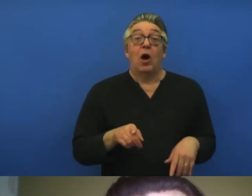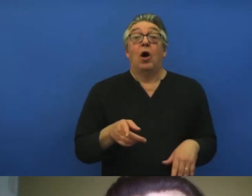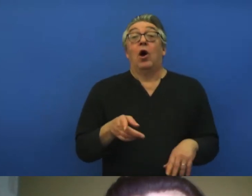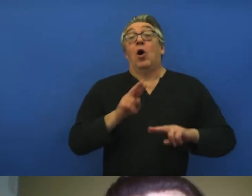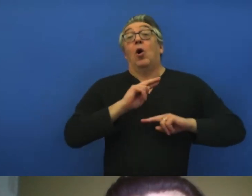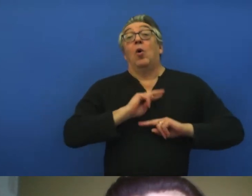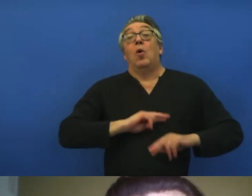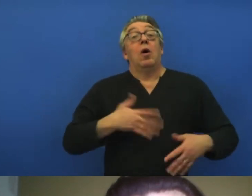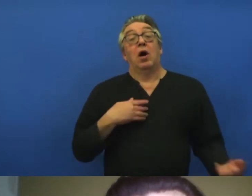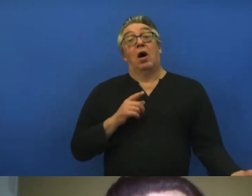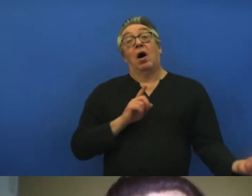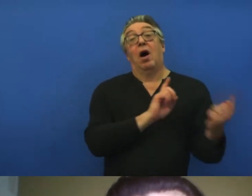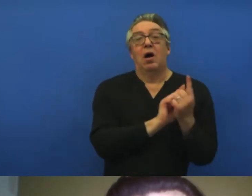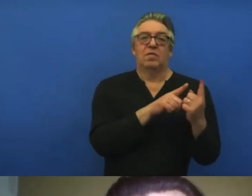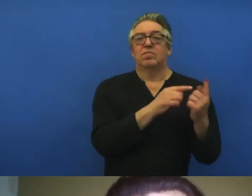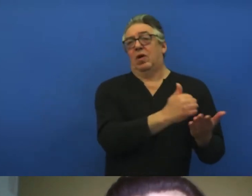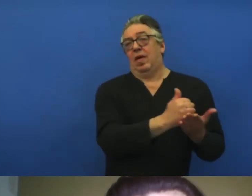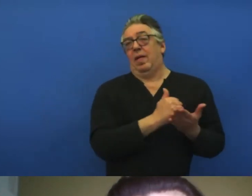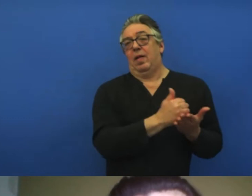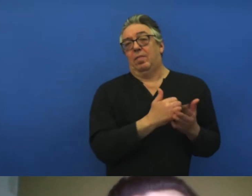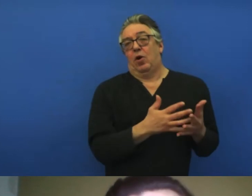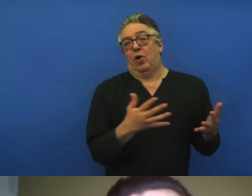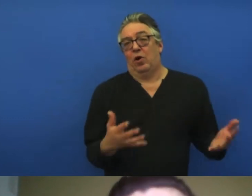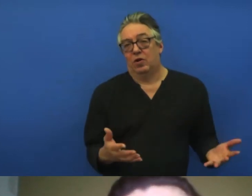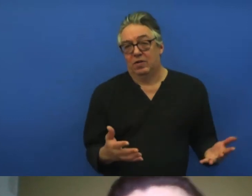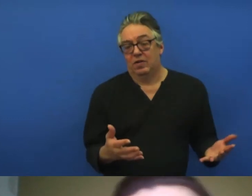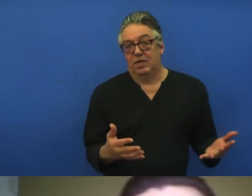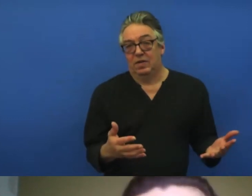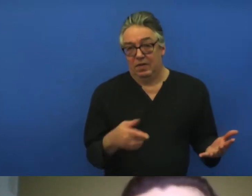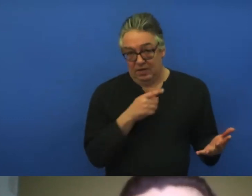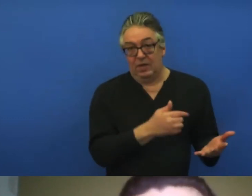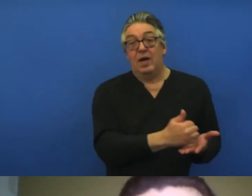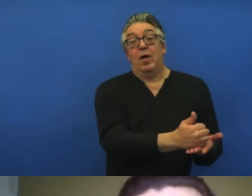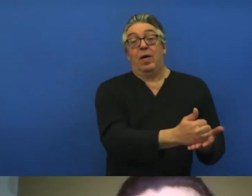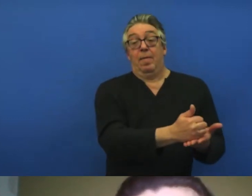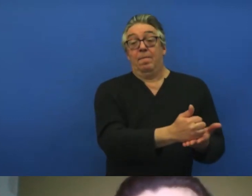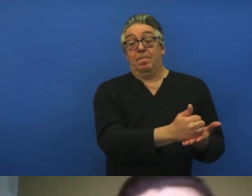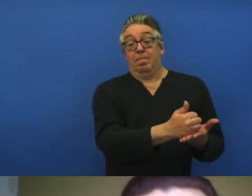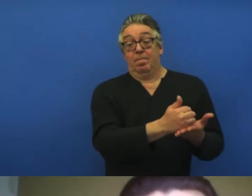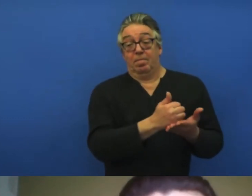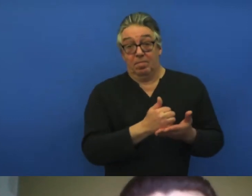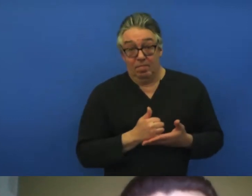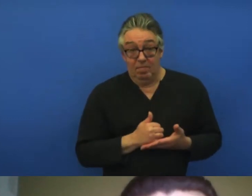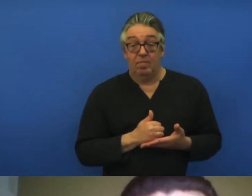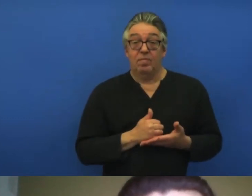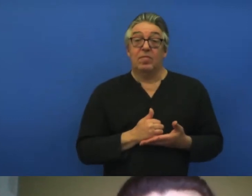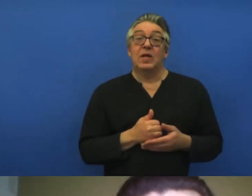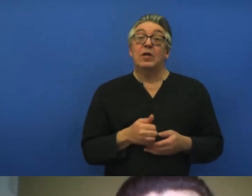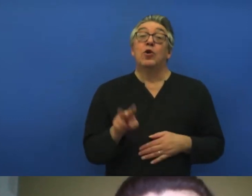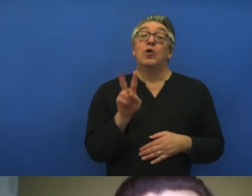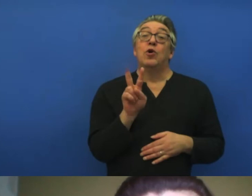very helpful and who helped me leave Libya on the 22nd of November last